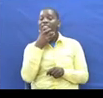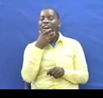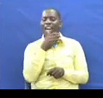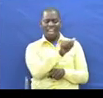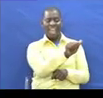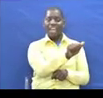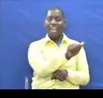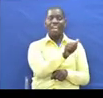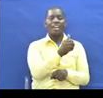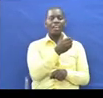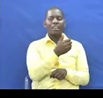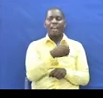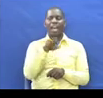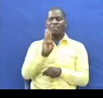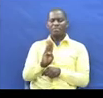father.